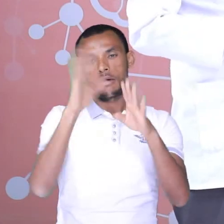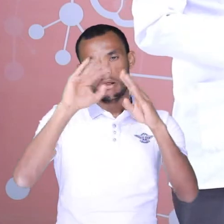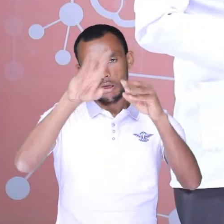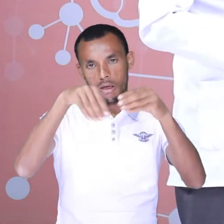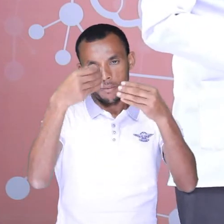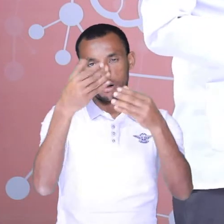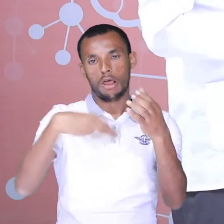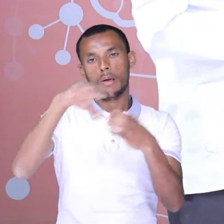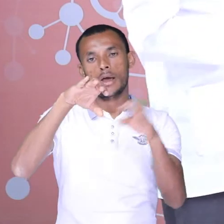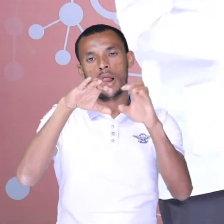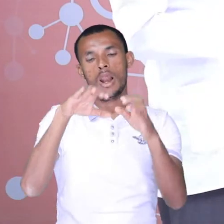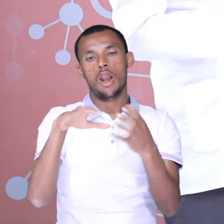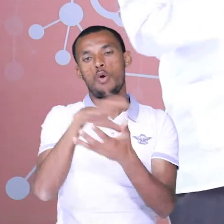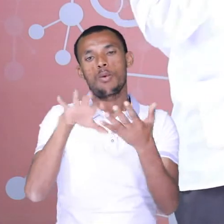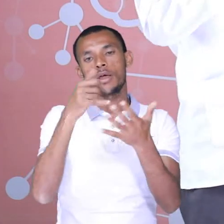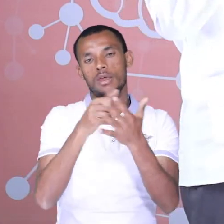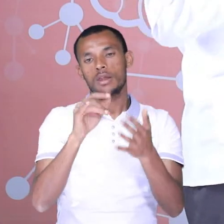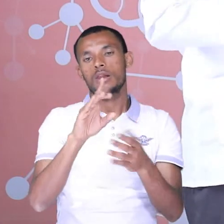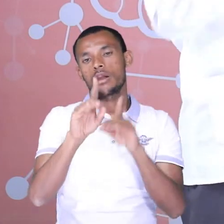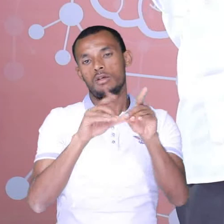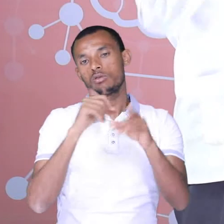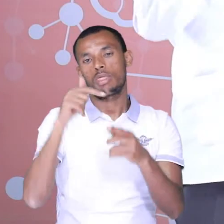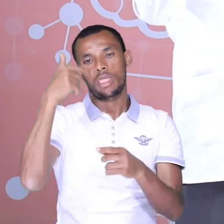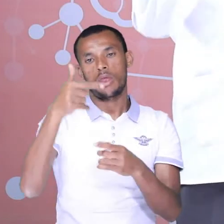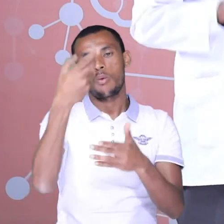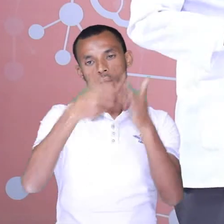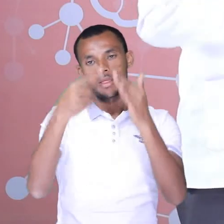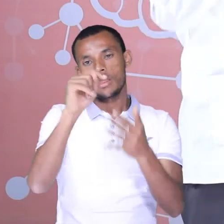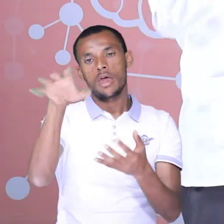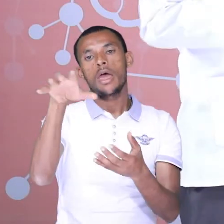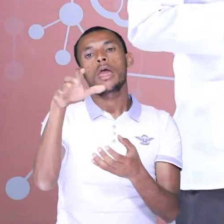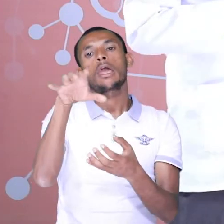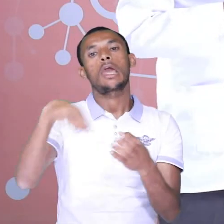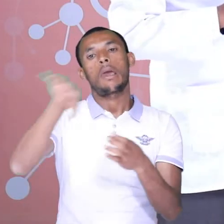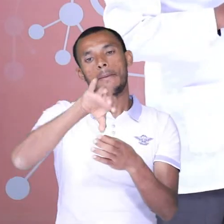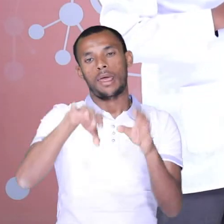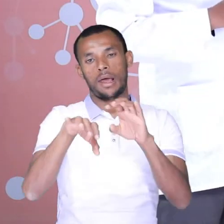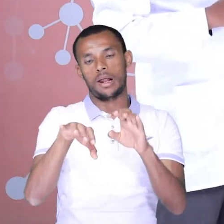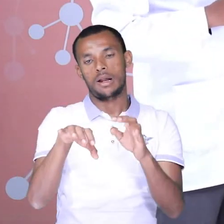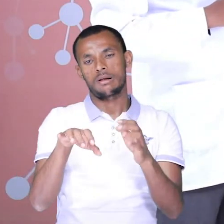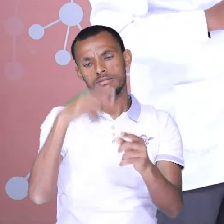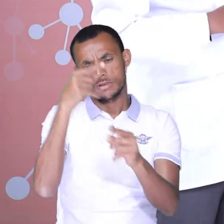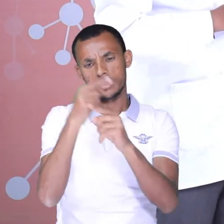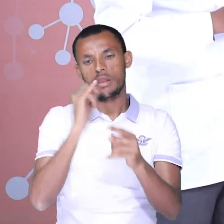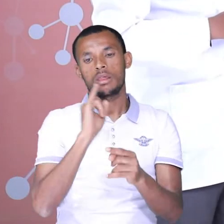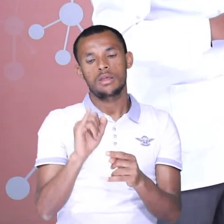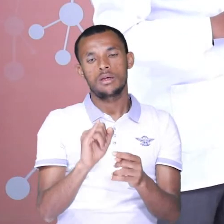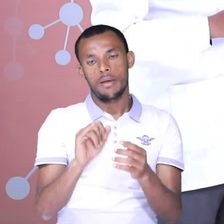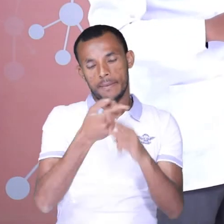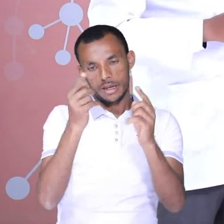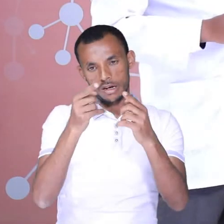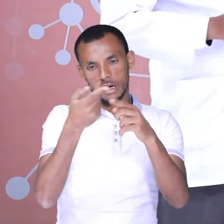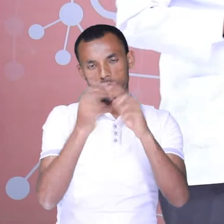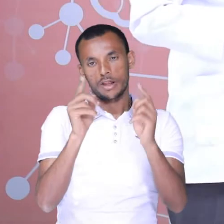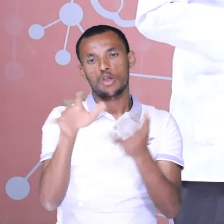given chemical compound, but it does not tell us what the chemical compound exactly is. But